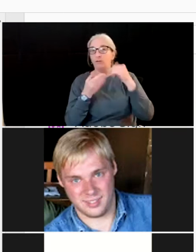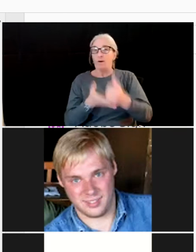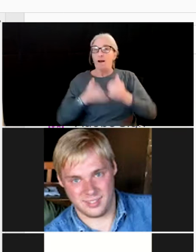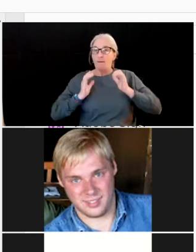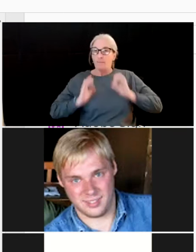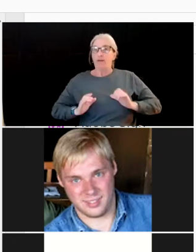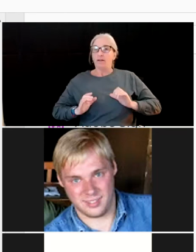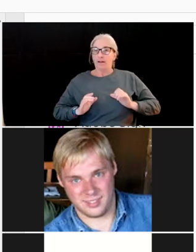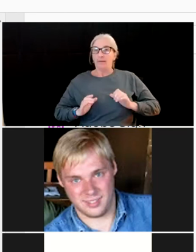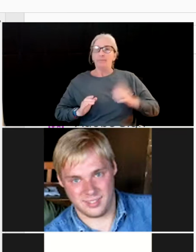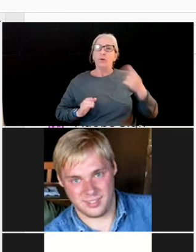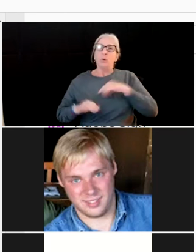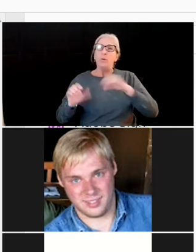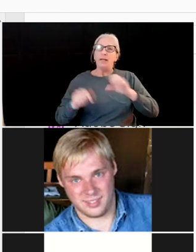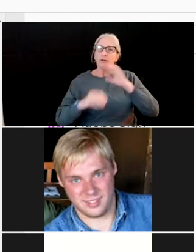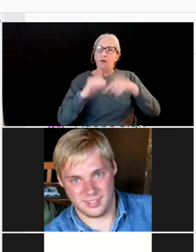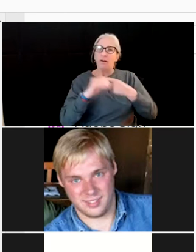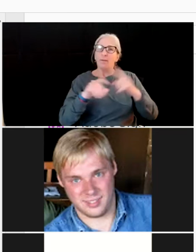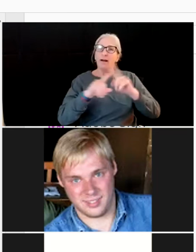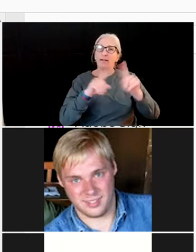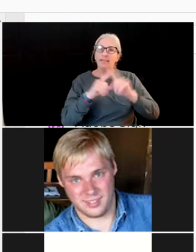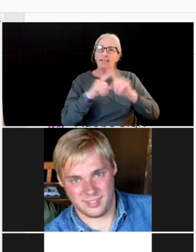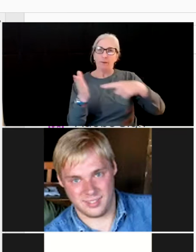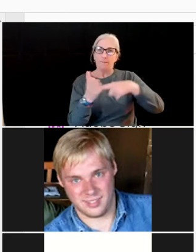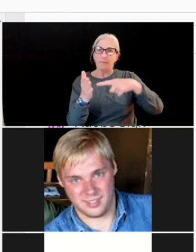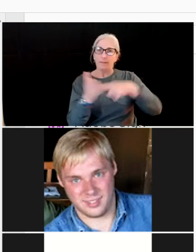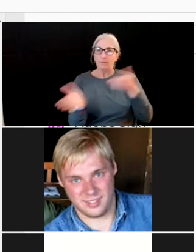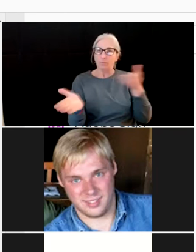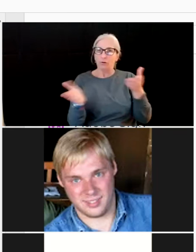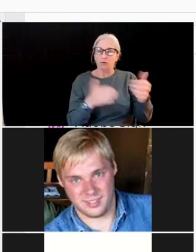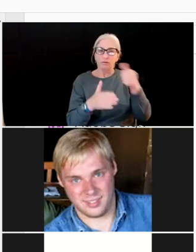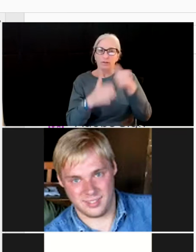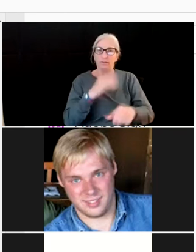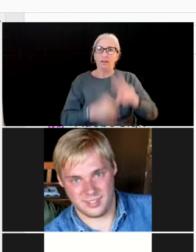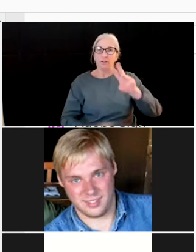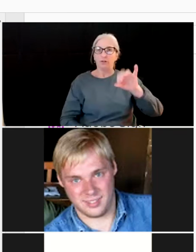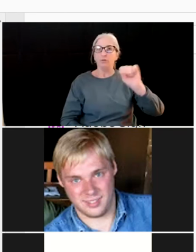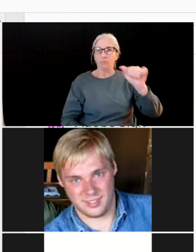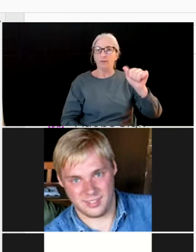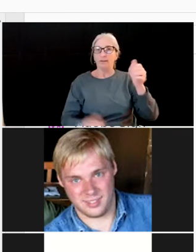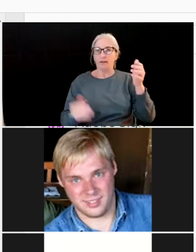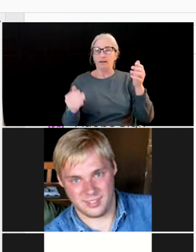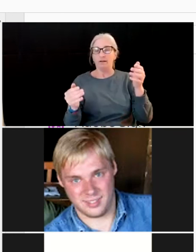different billable services available under the WISA programs in the next couple webinars.